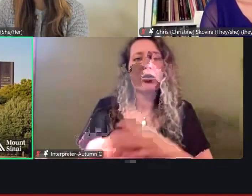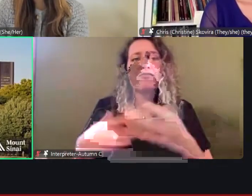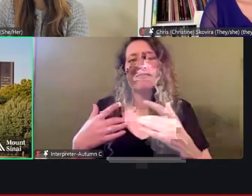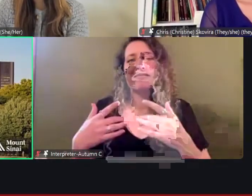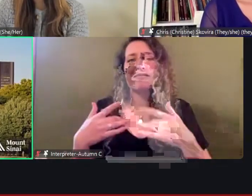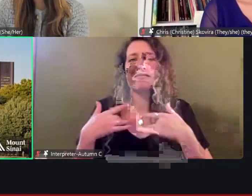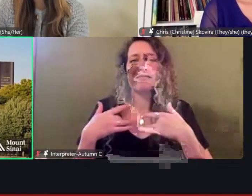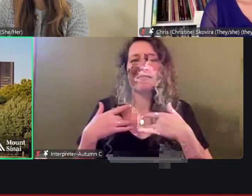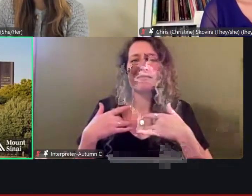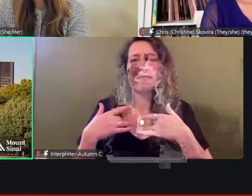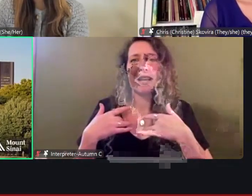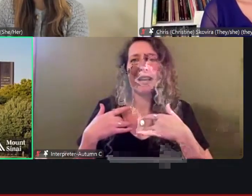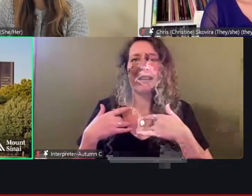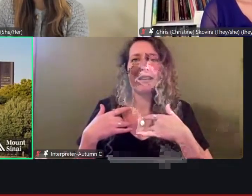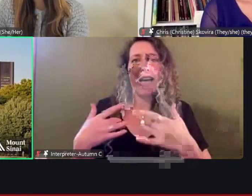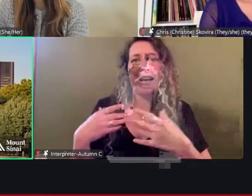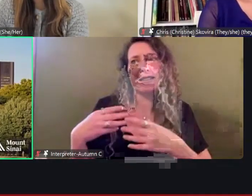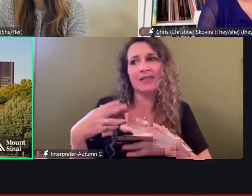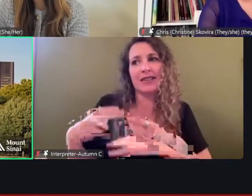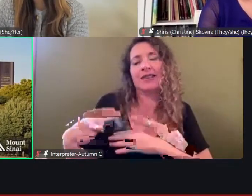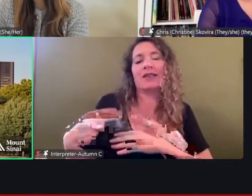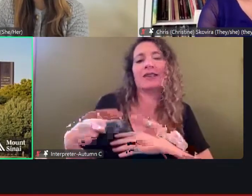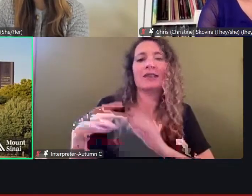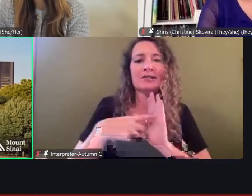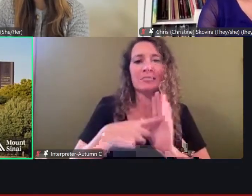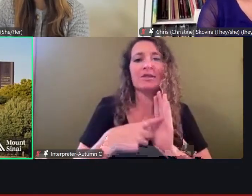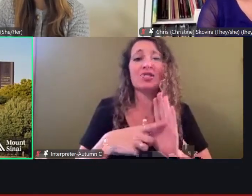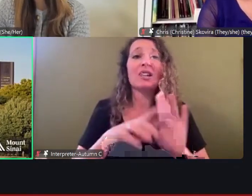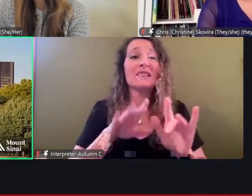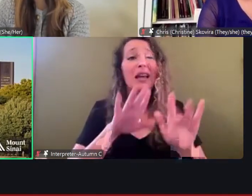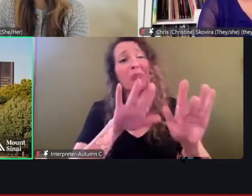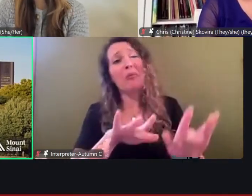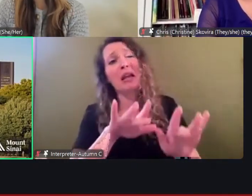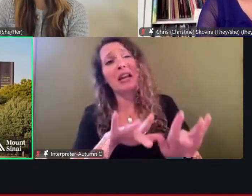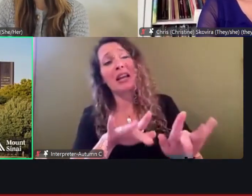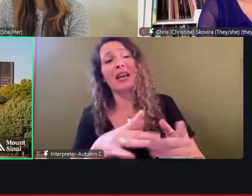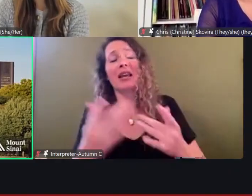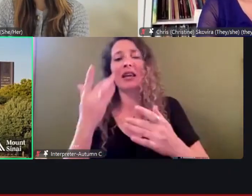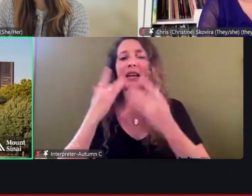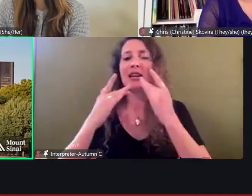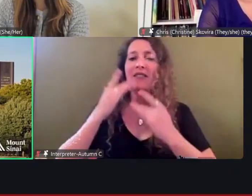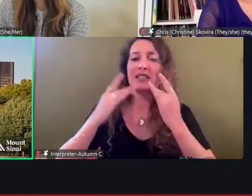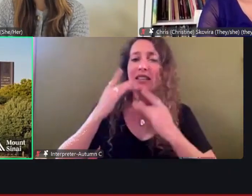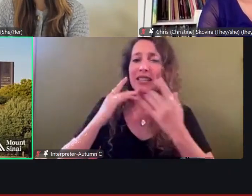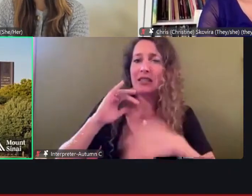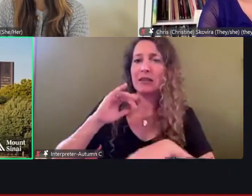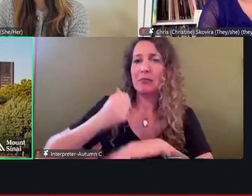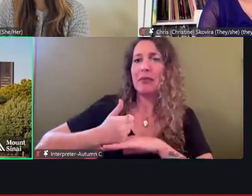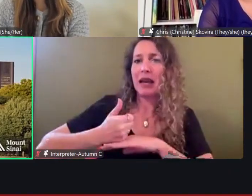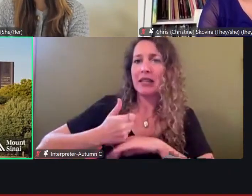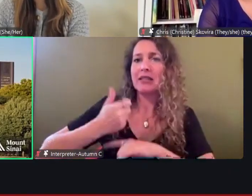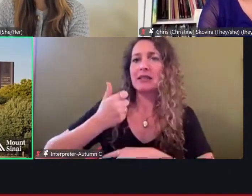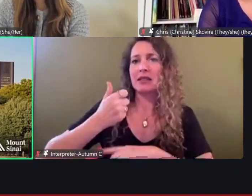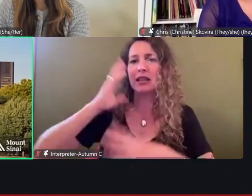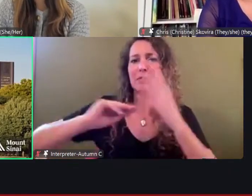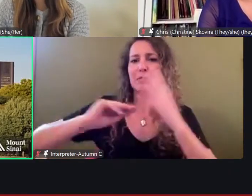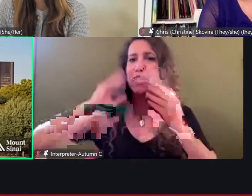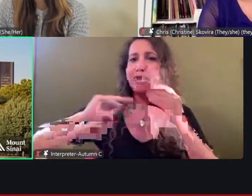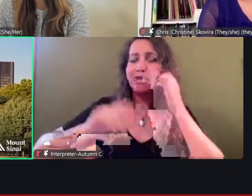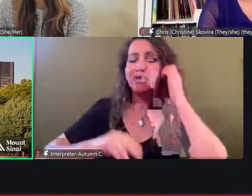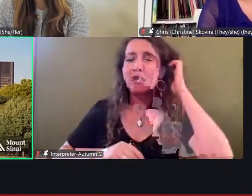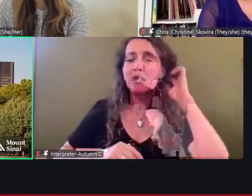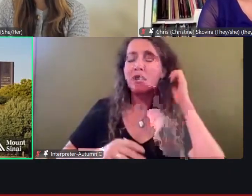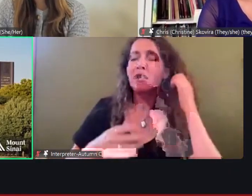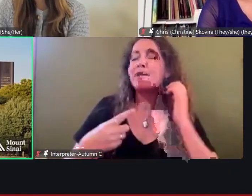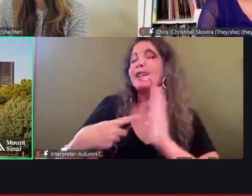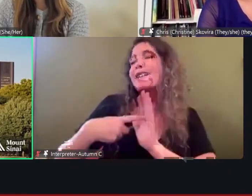of can have the backfiring of just evoking pity and deficit-based experiences. And the